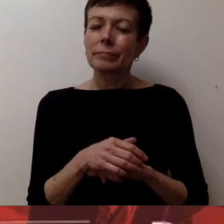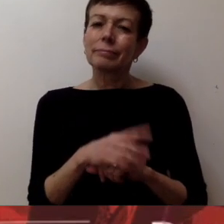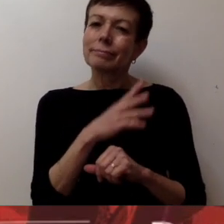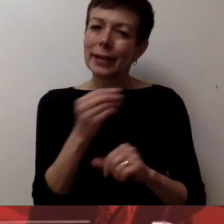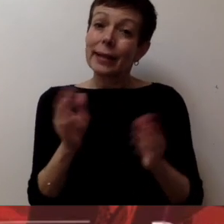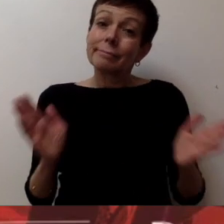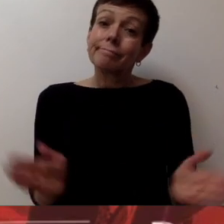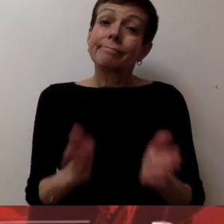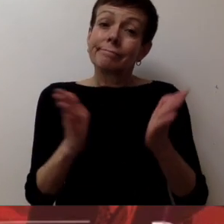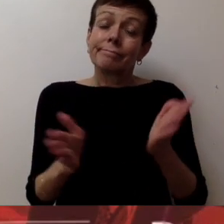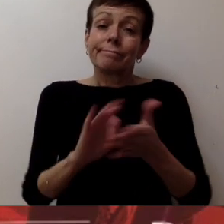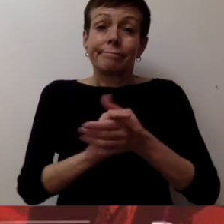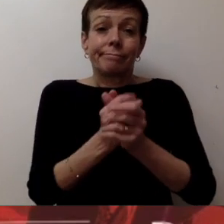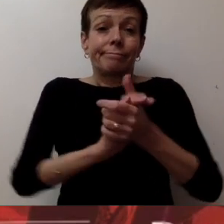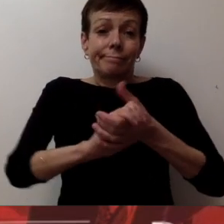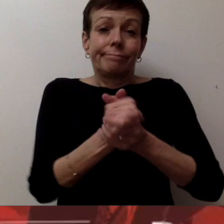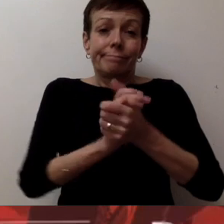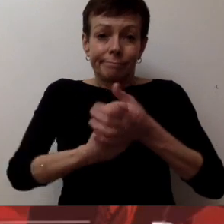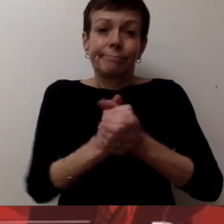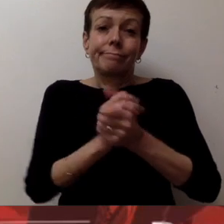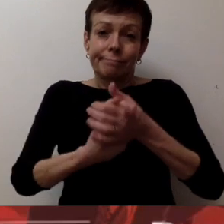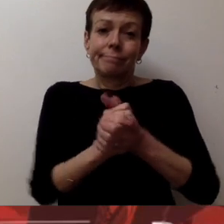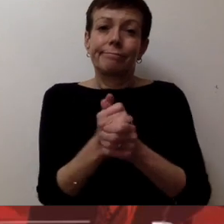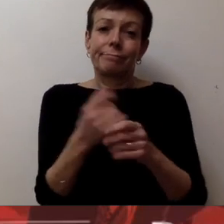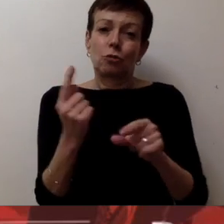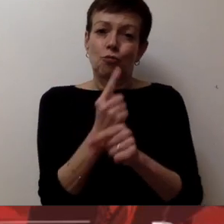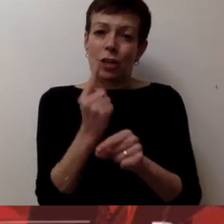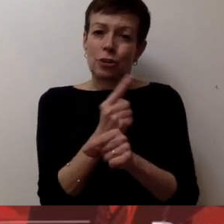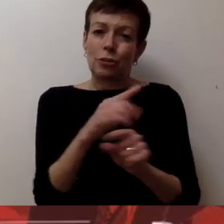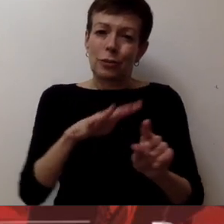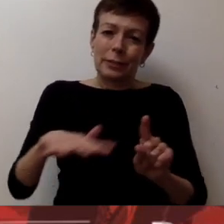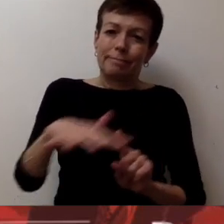hands and sanitize your hands regularly in those areas. Thanks for the question.